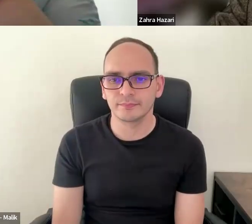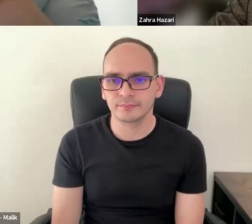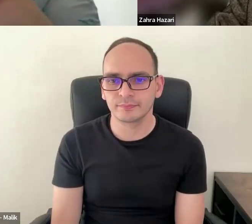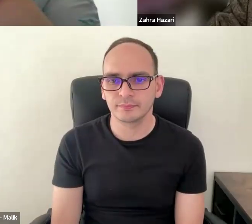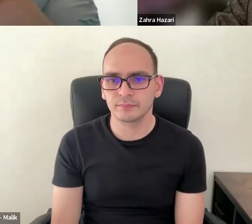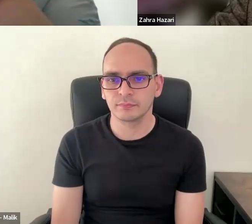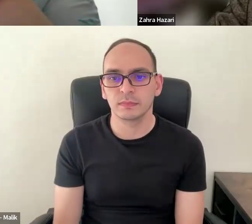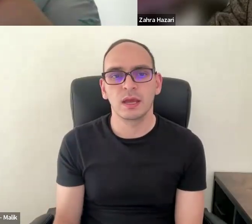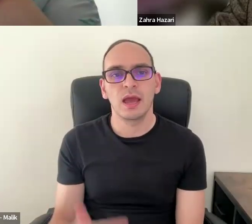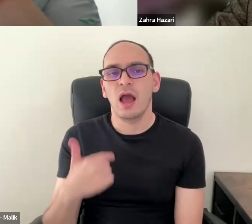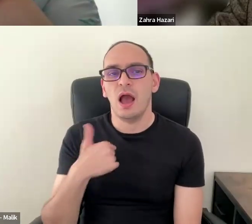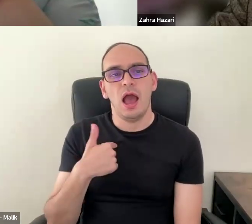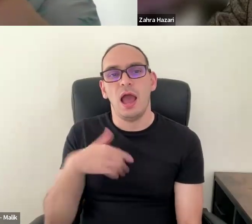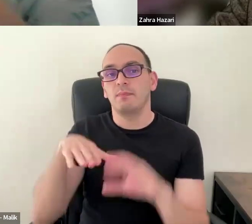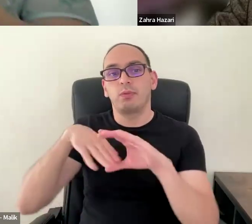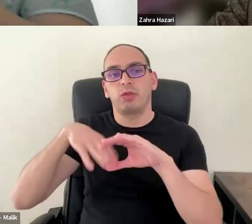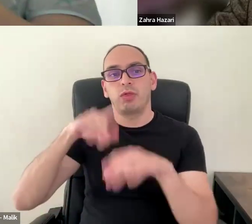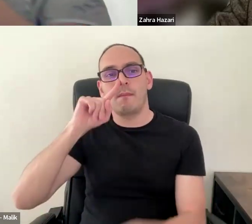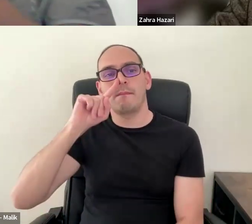I've thoroughly bored them to death.